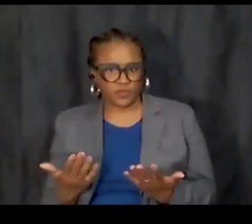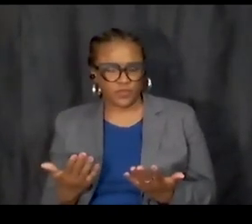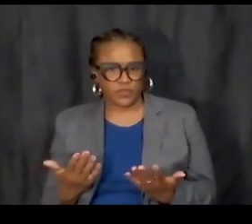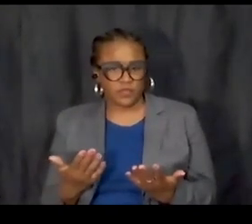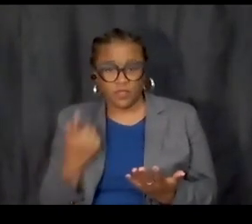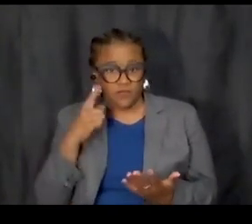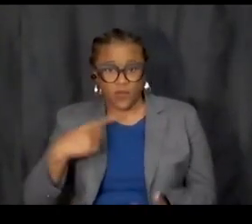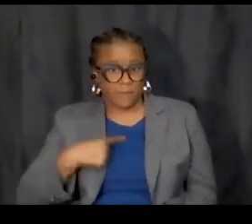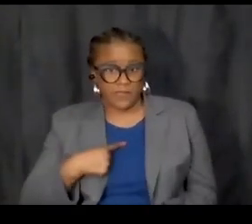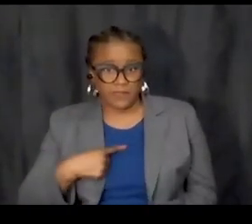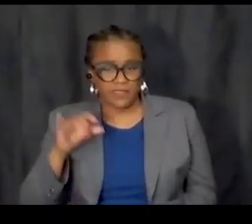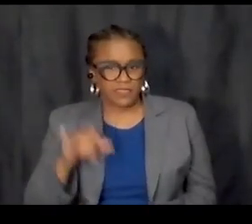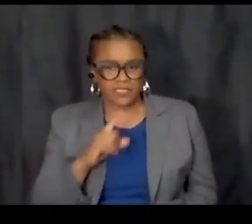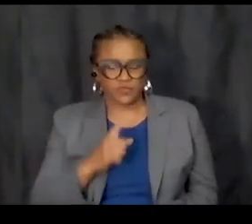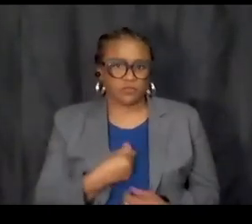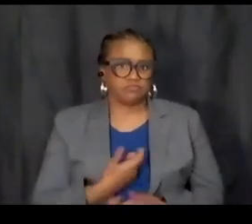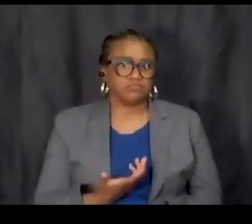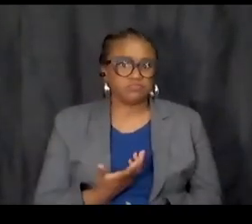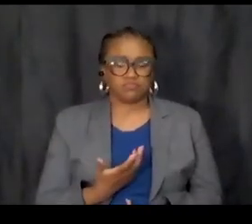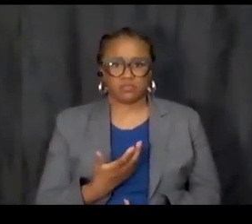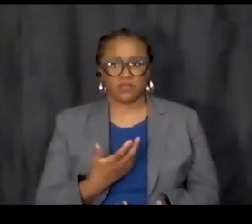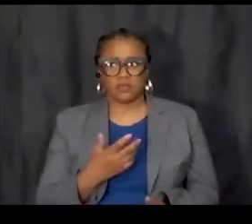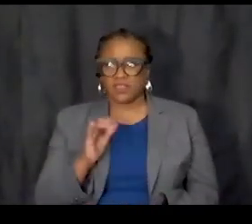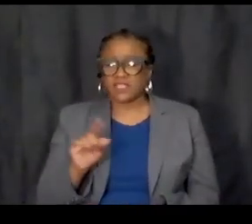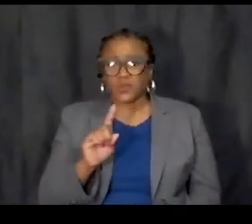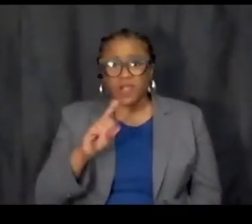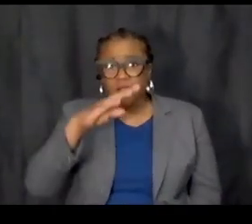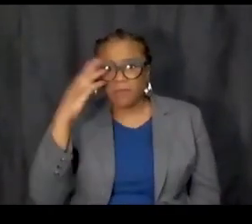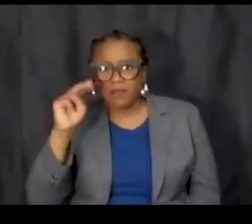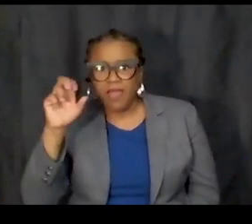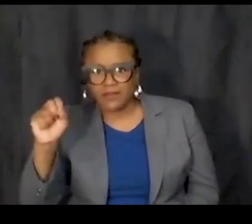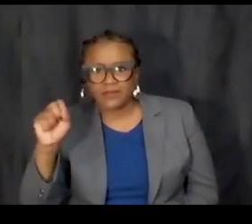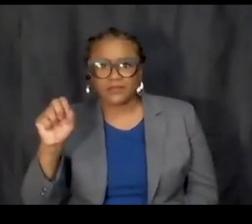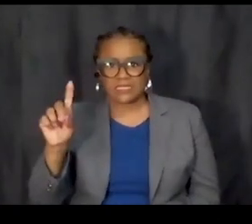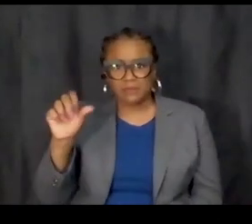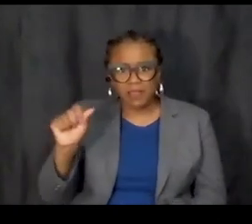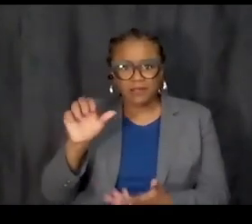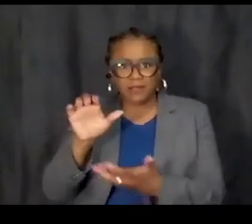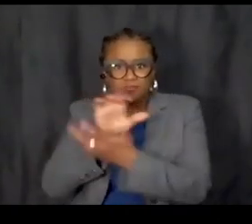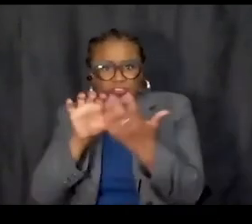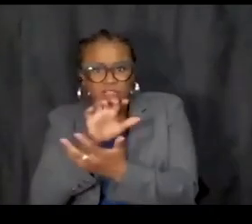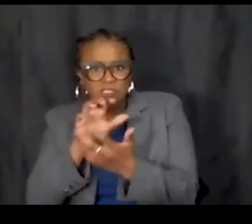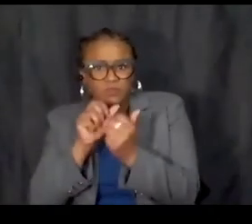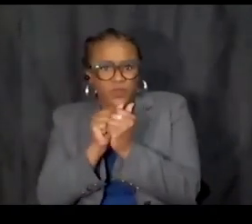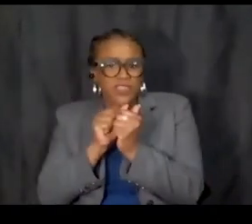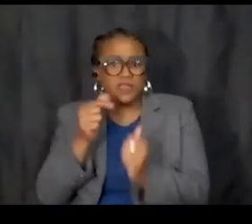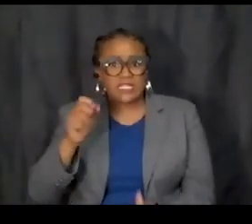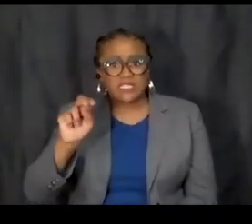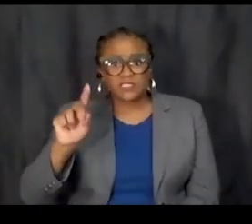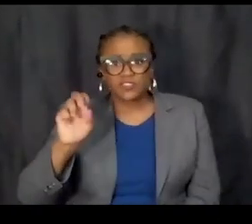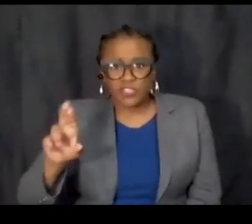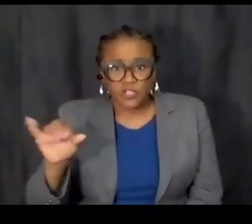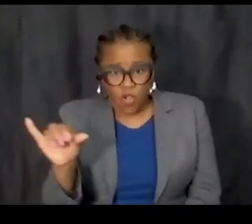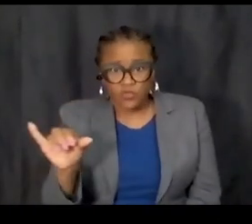of like where Blackness and disability intersect, and also gender. I can give an example of